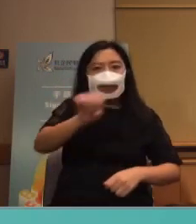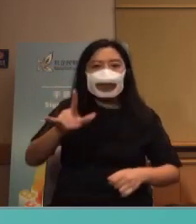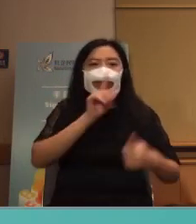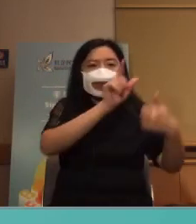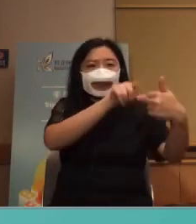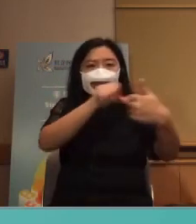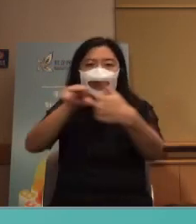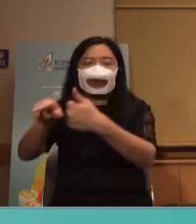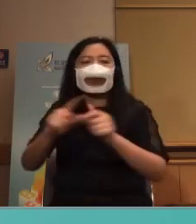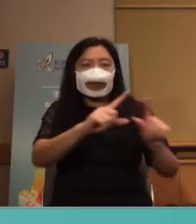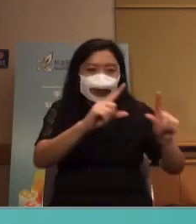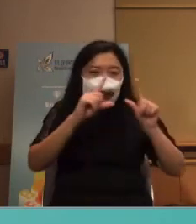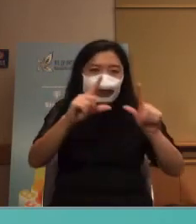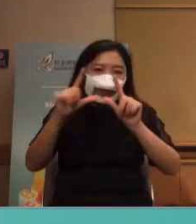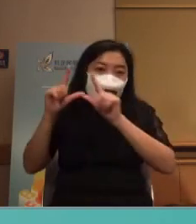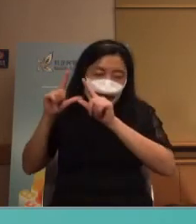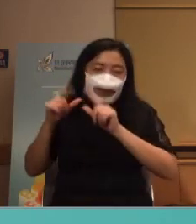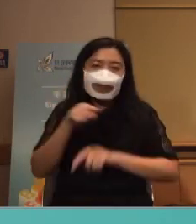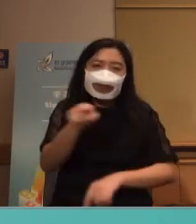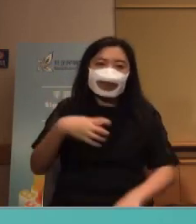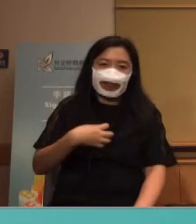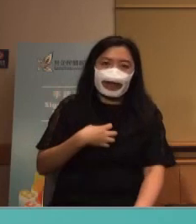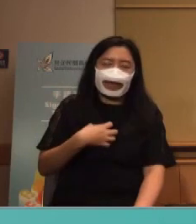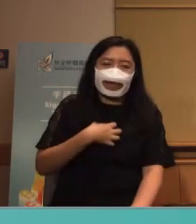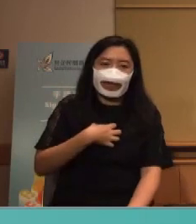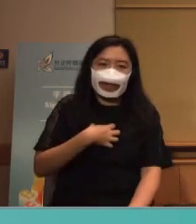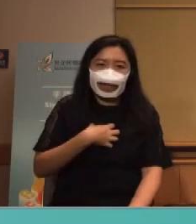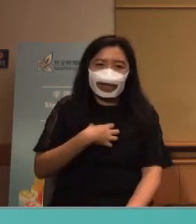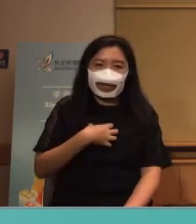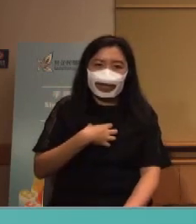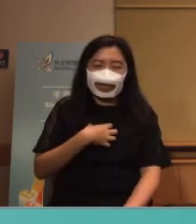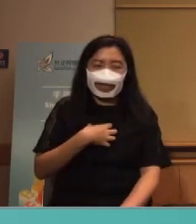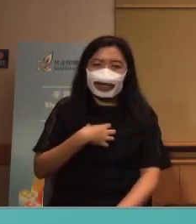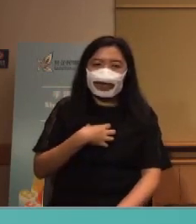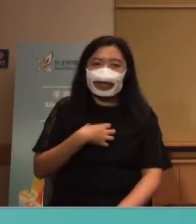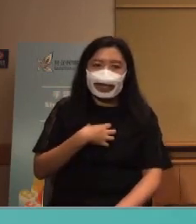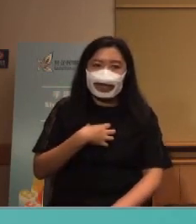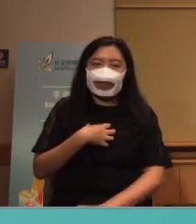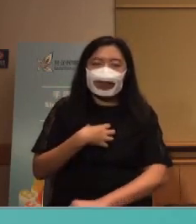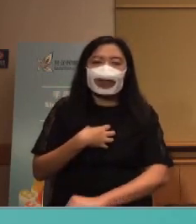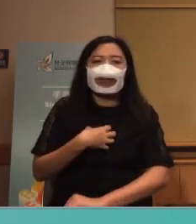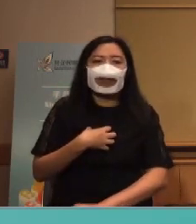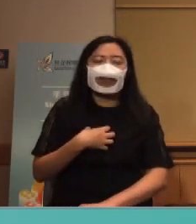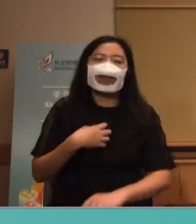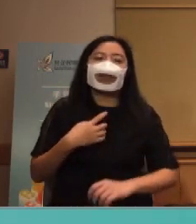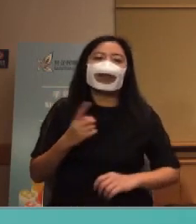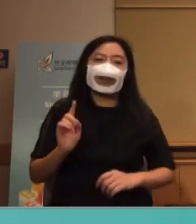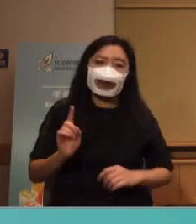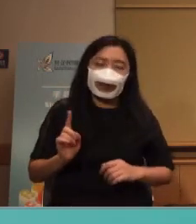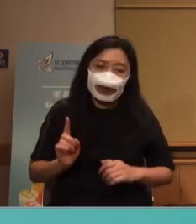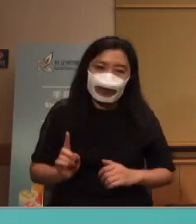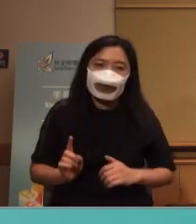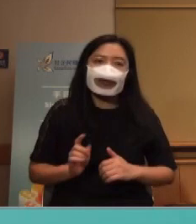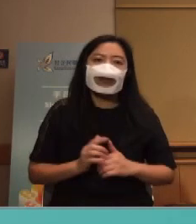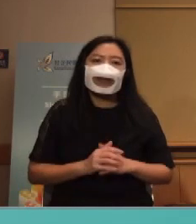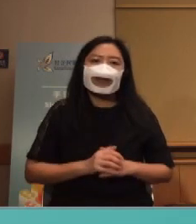think it's going to be easier to engage crypto degens, i.e. really big fans, to engage